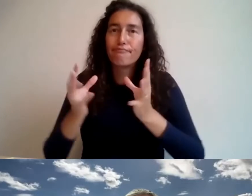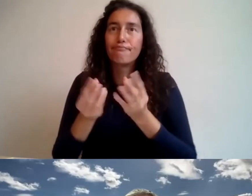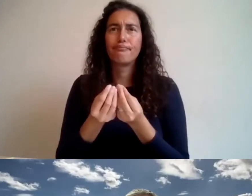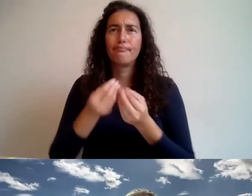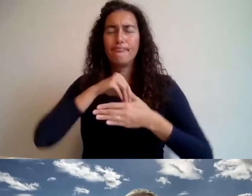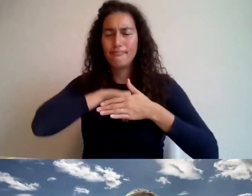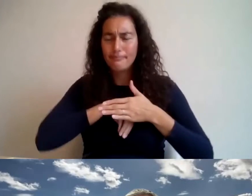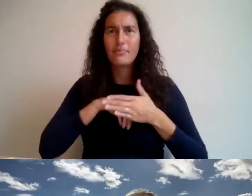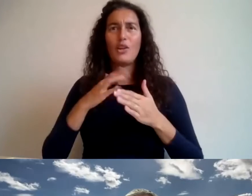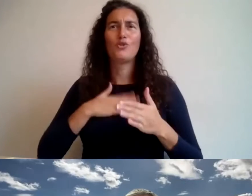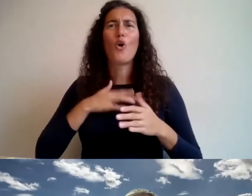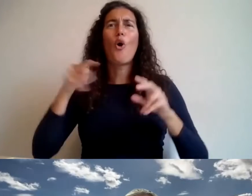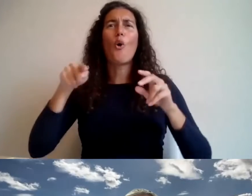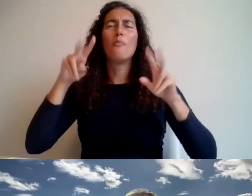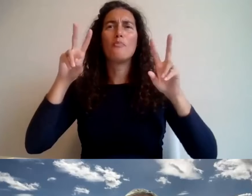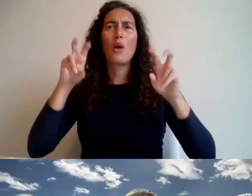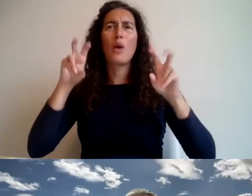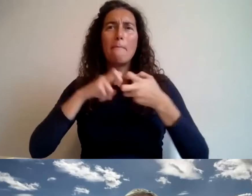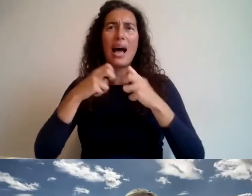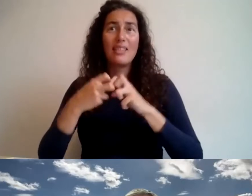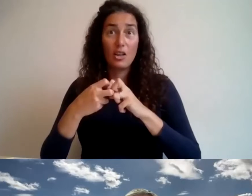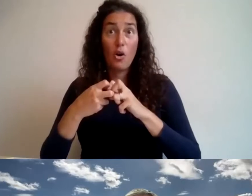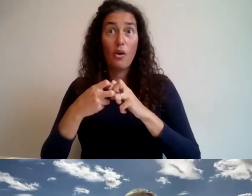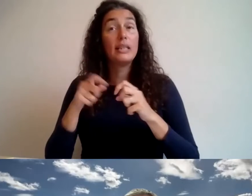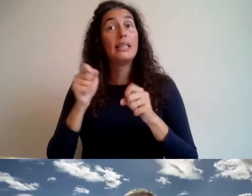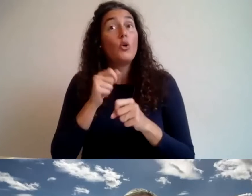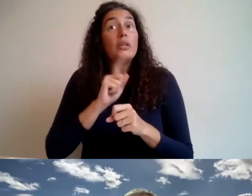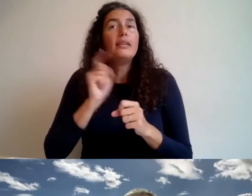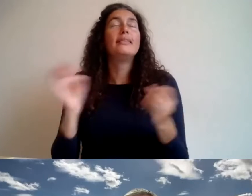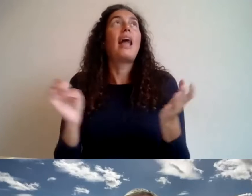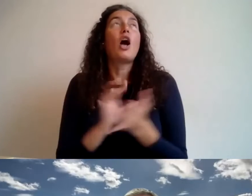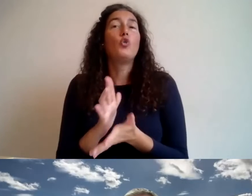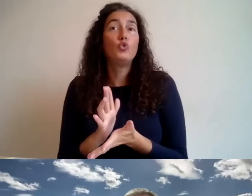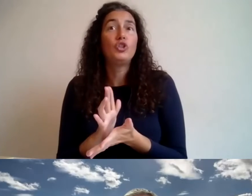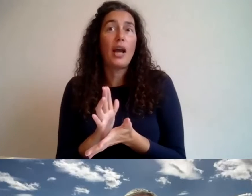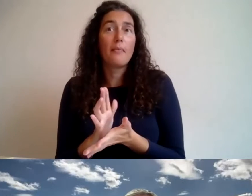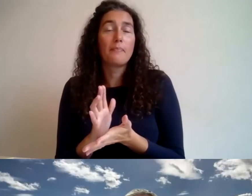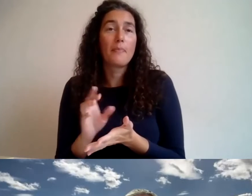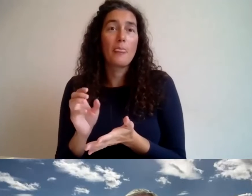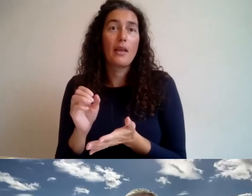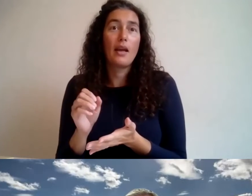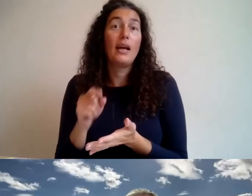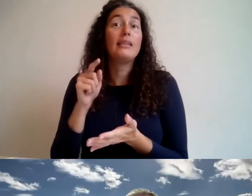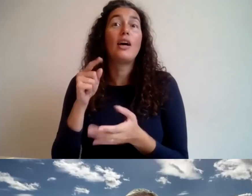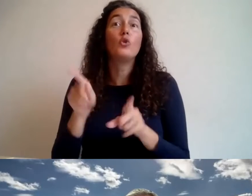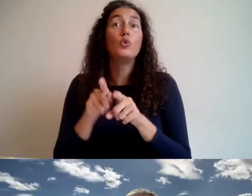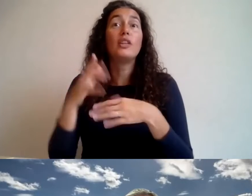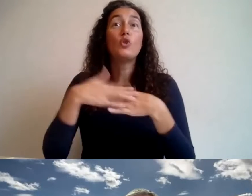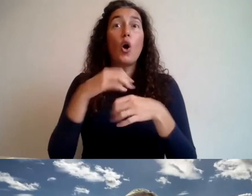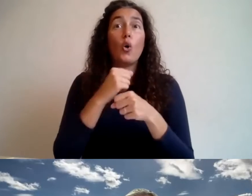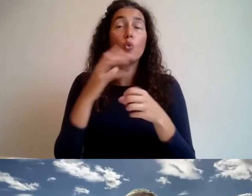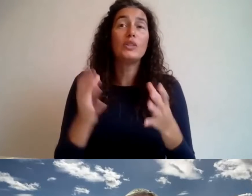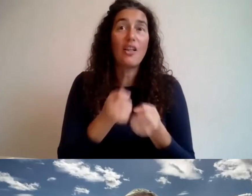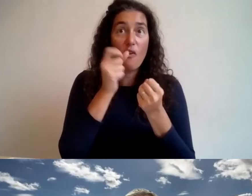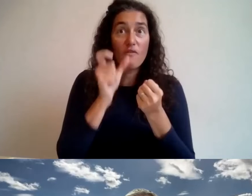he is intertwined with this topic. So it's not an accident that he is co-founder